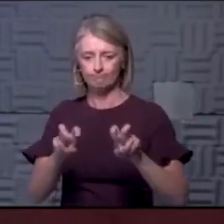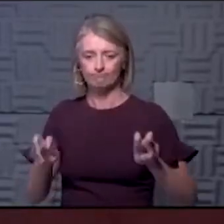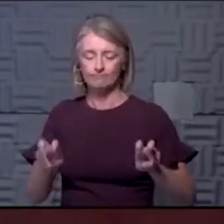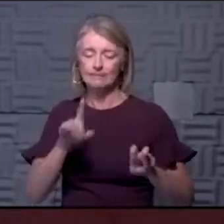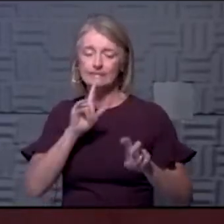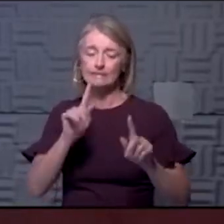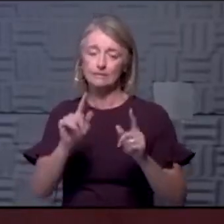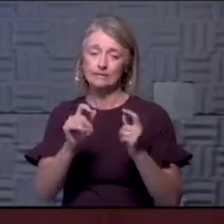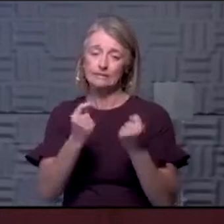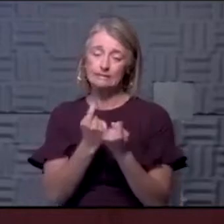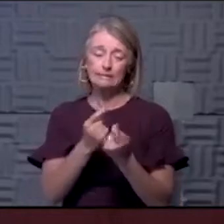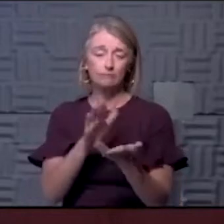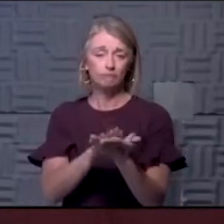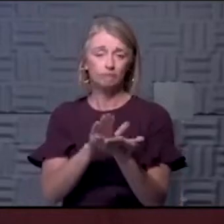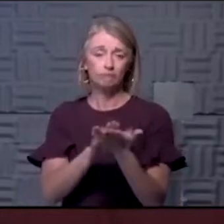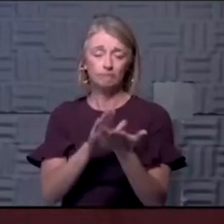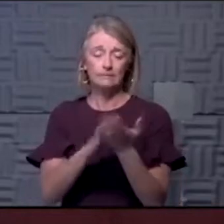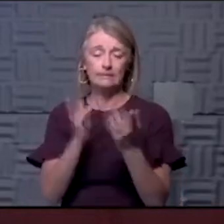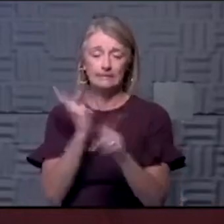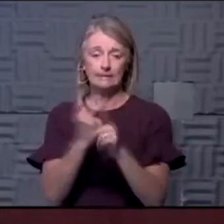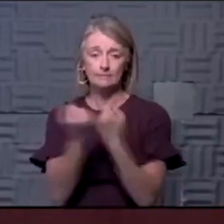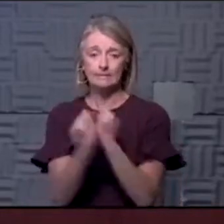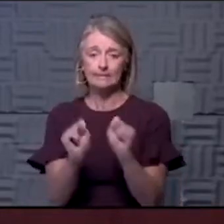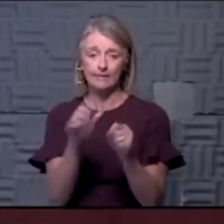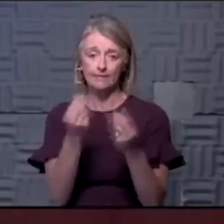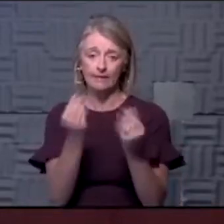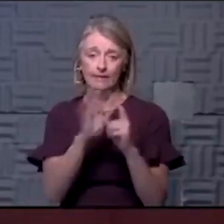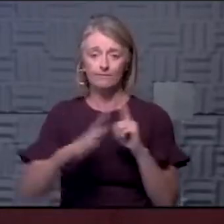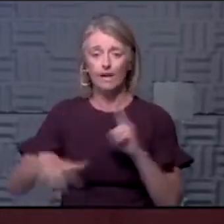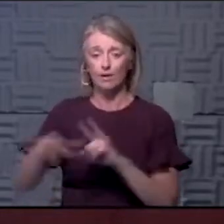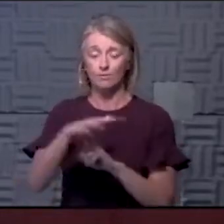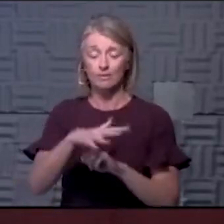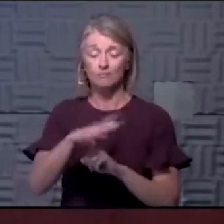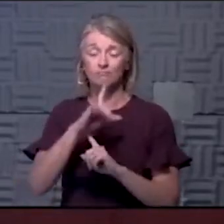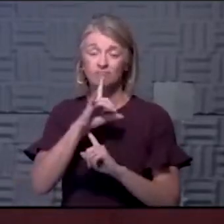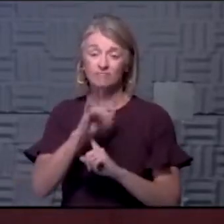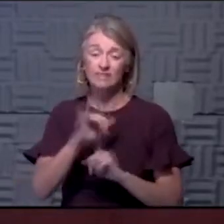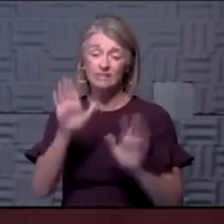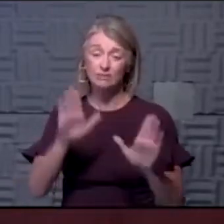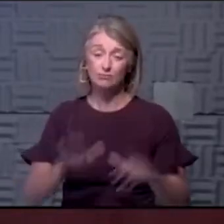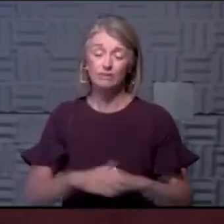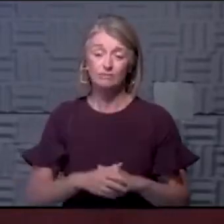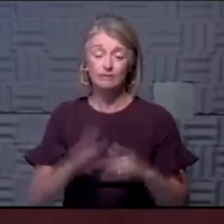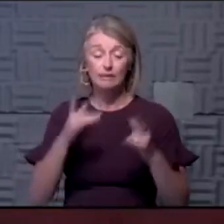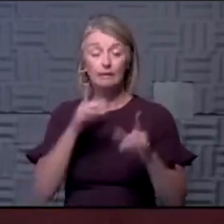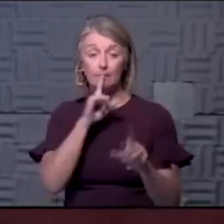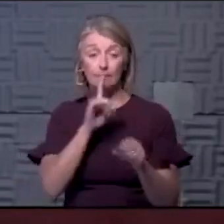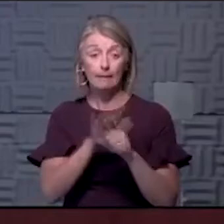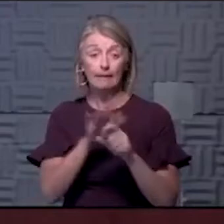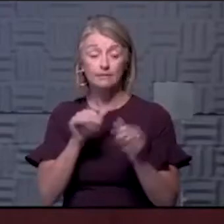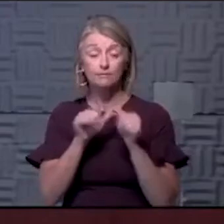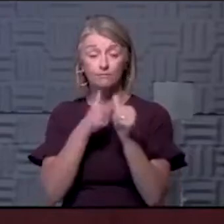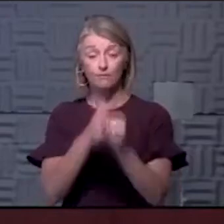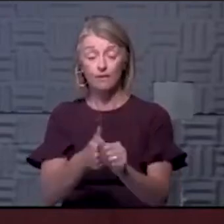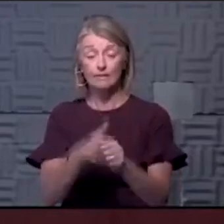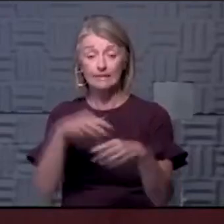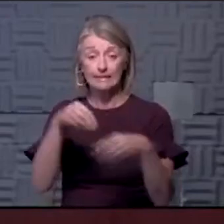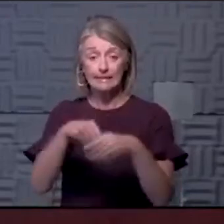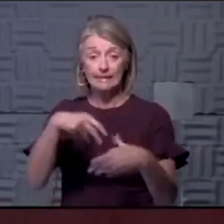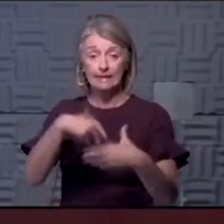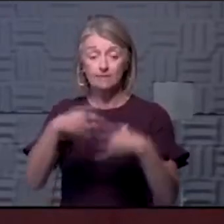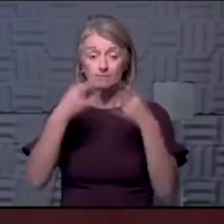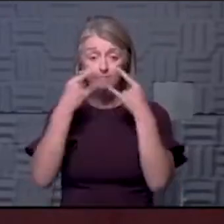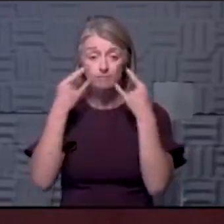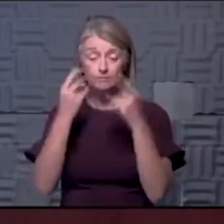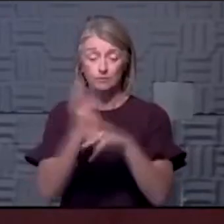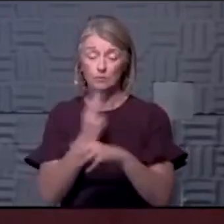a really good job of creating a safe environment on campus. And compliance has been great. Mask compliance inside and outdoors has been really